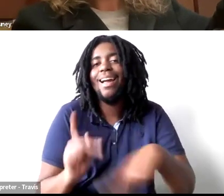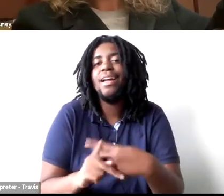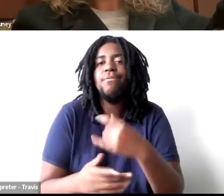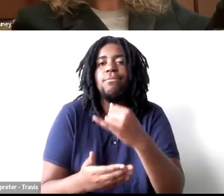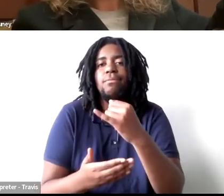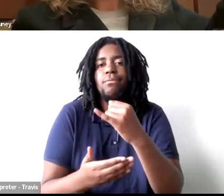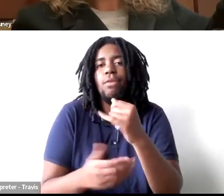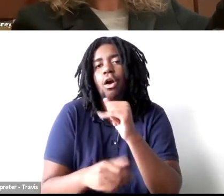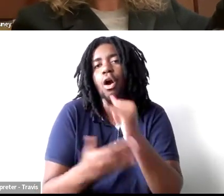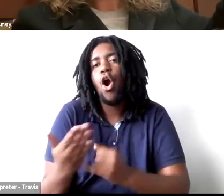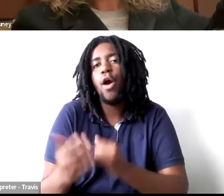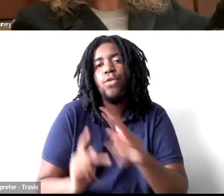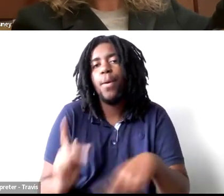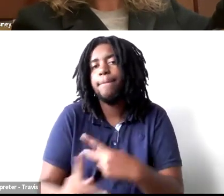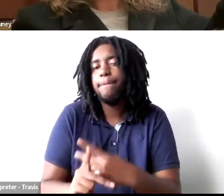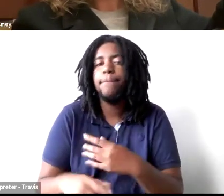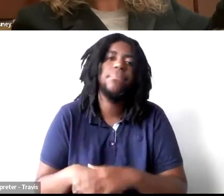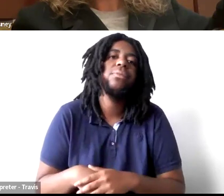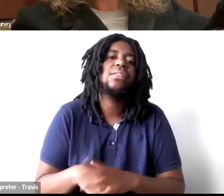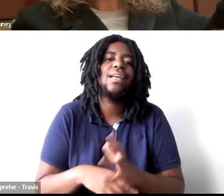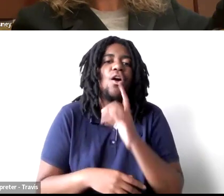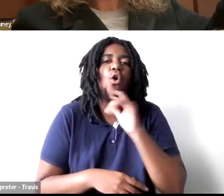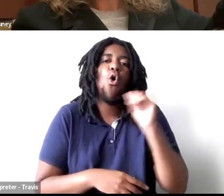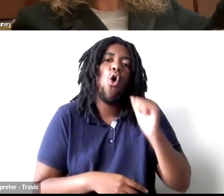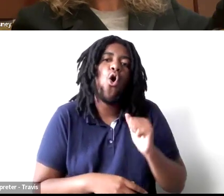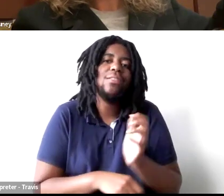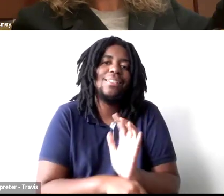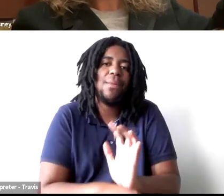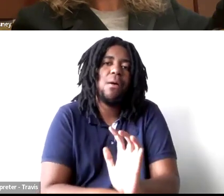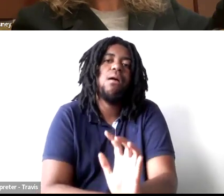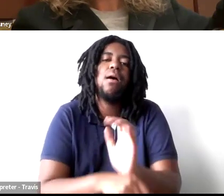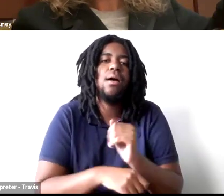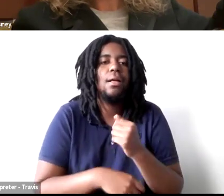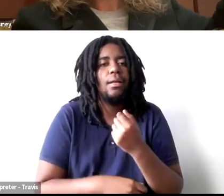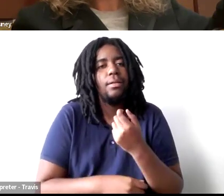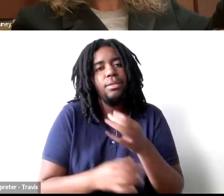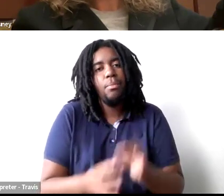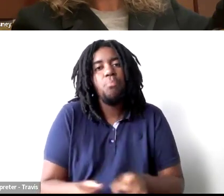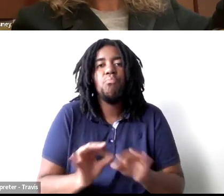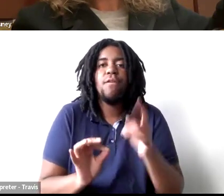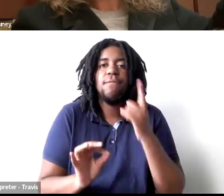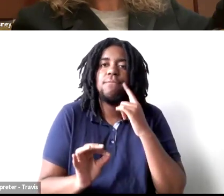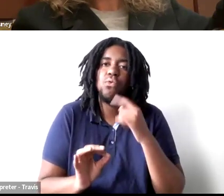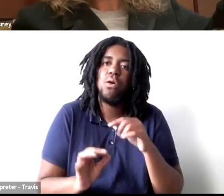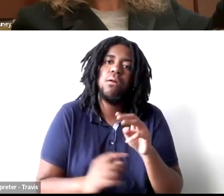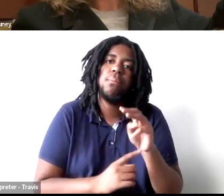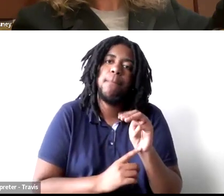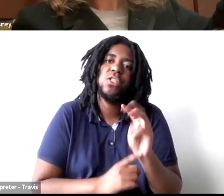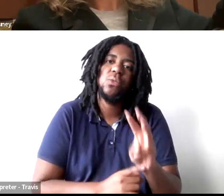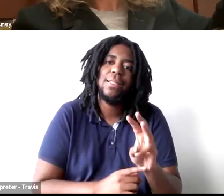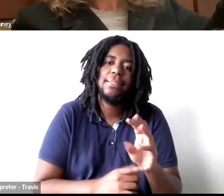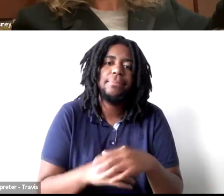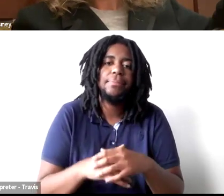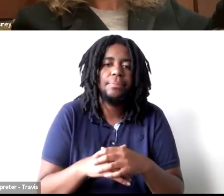cinema and very appropriate for telling the story of Moses Williams because, of course, Charles Willson Peale and his family were involved in some of the